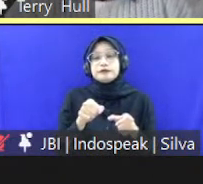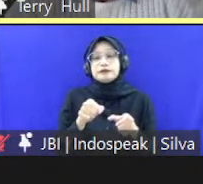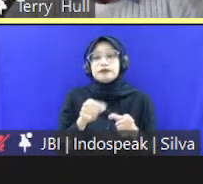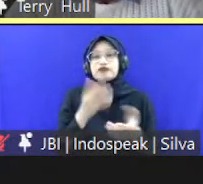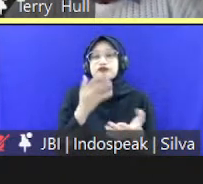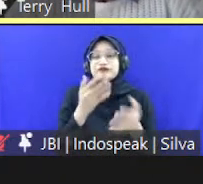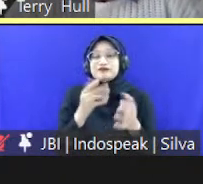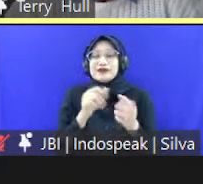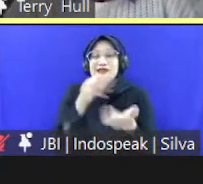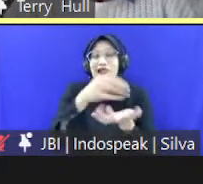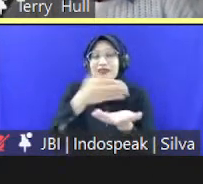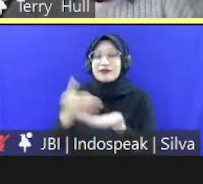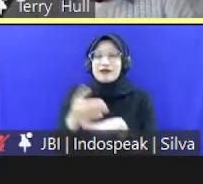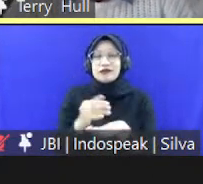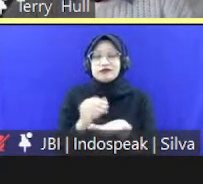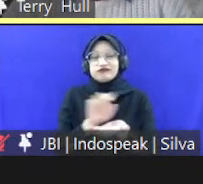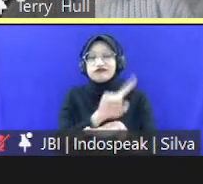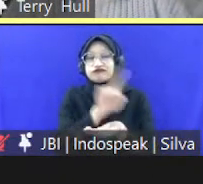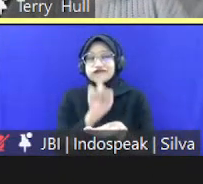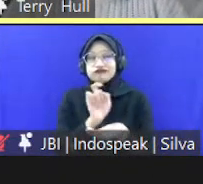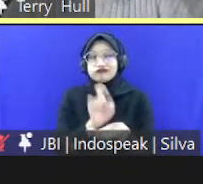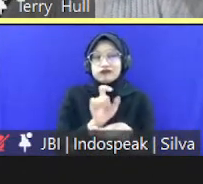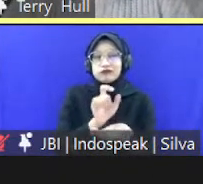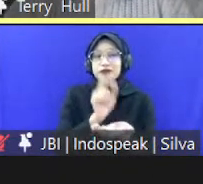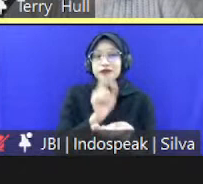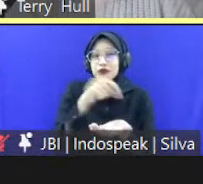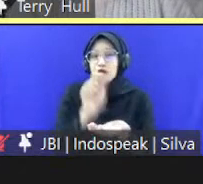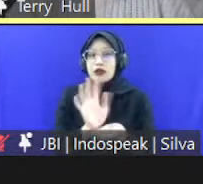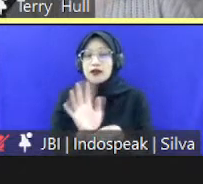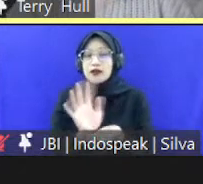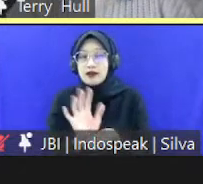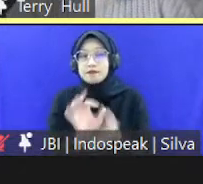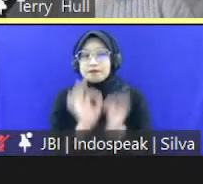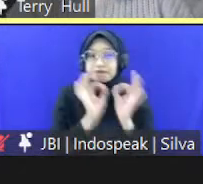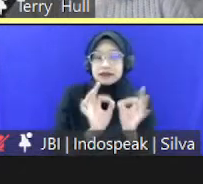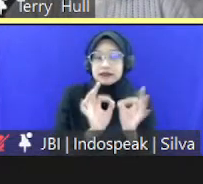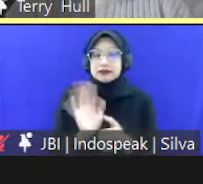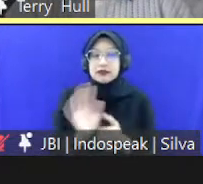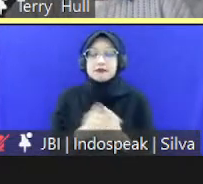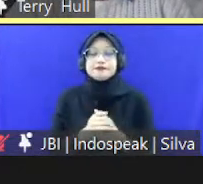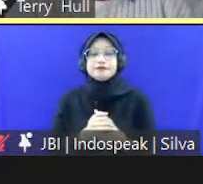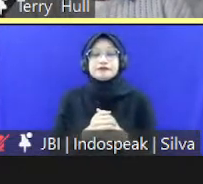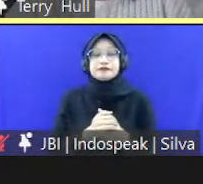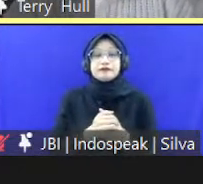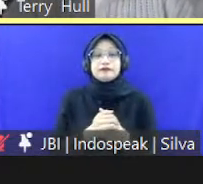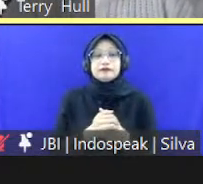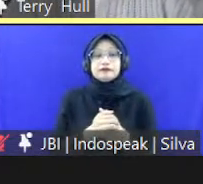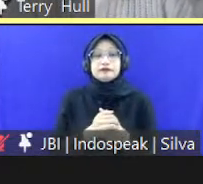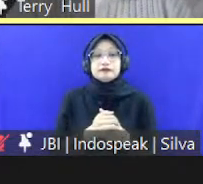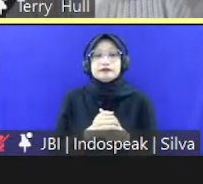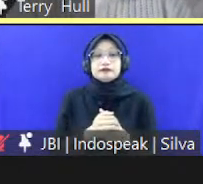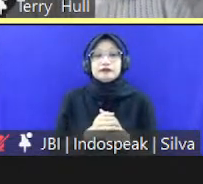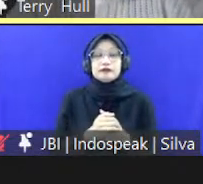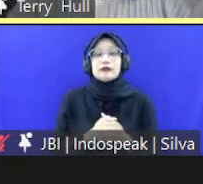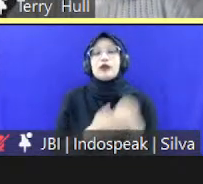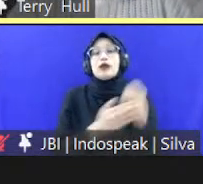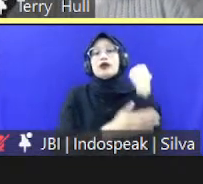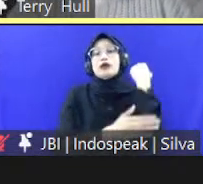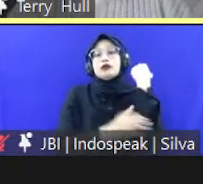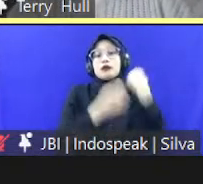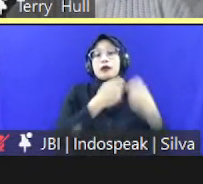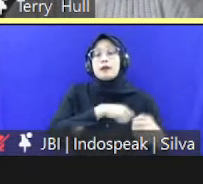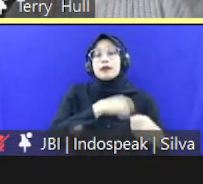questionable. The Ministry of Home Affairs has a similar problem. The